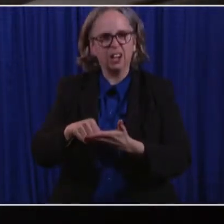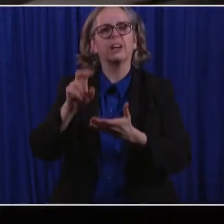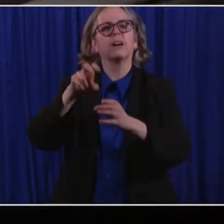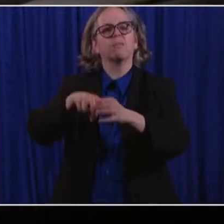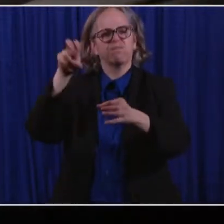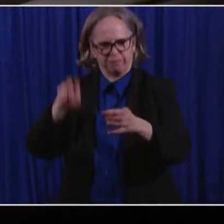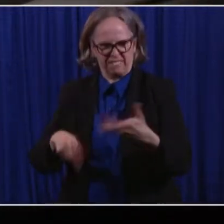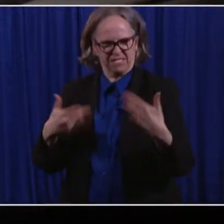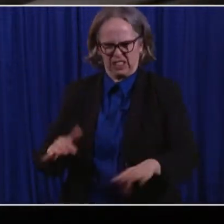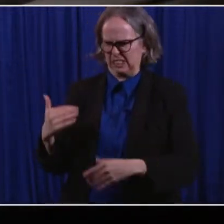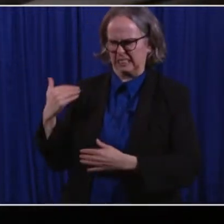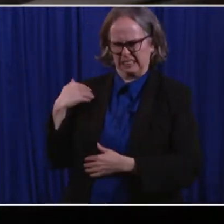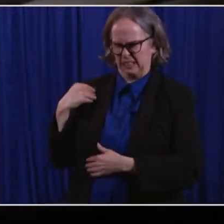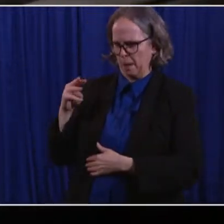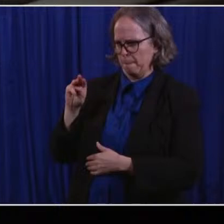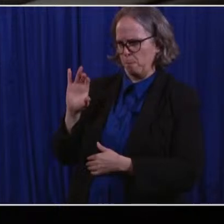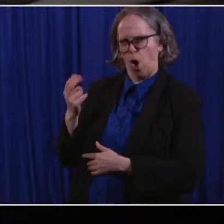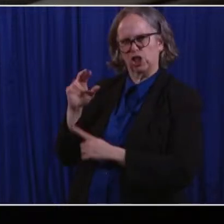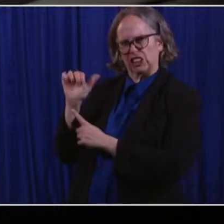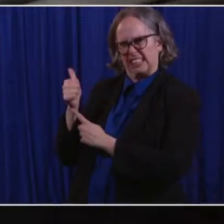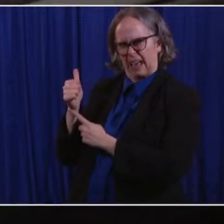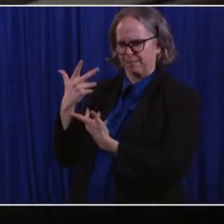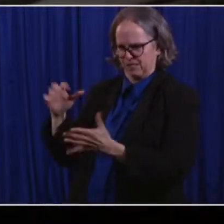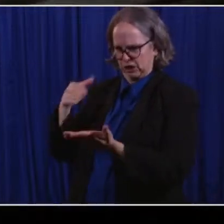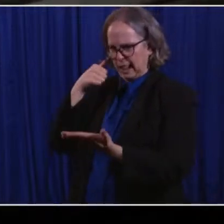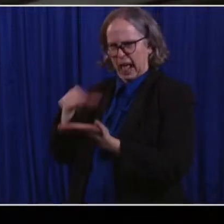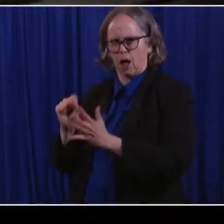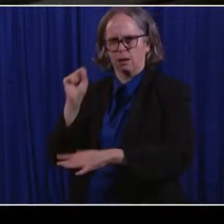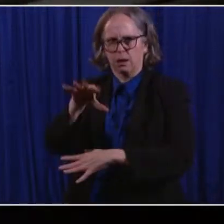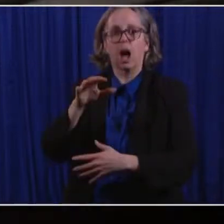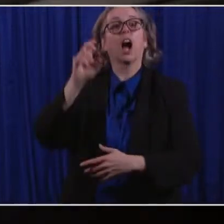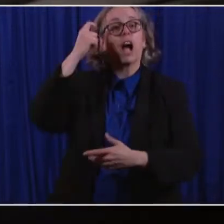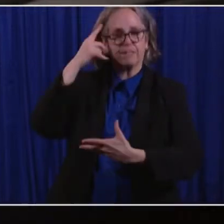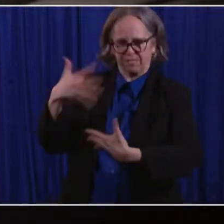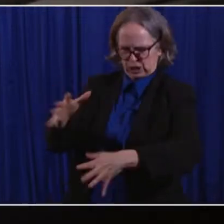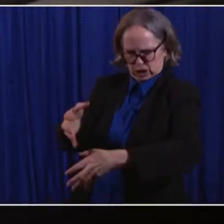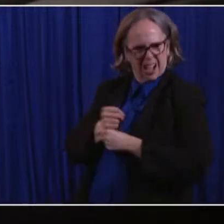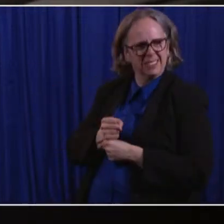her nomination approved by the U.S. Senate Banking Committee, it took